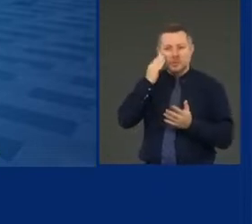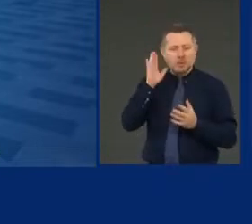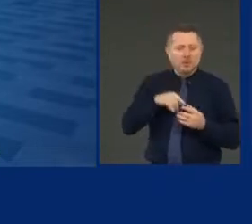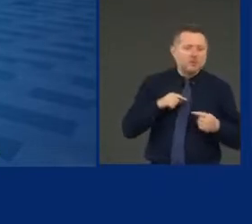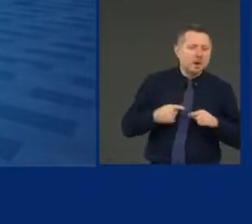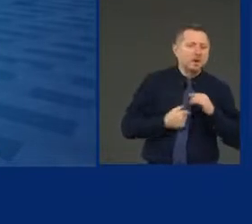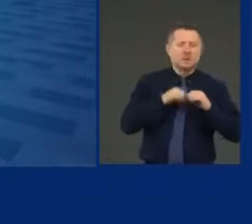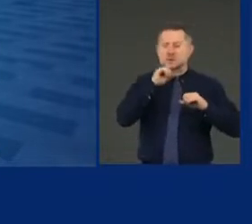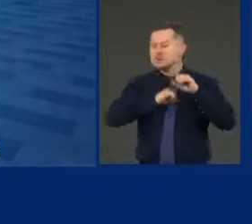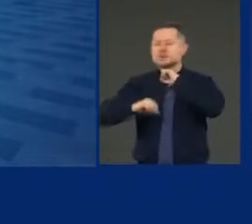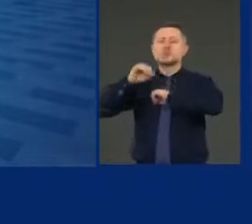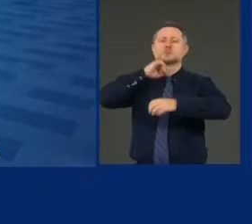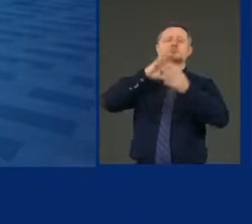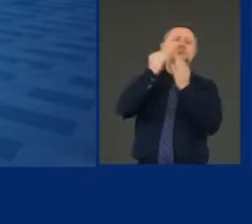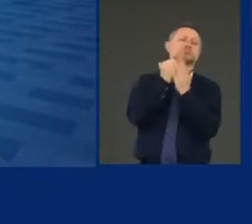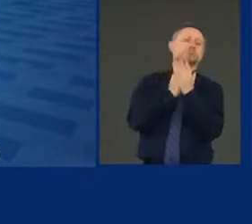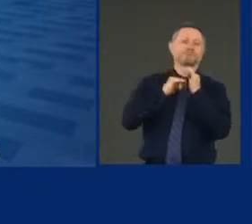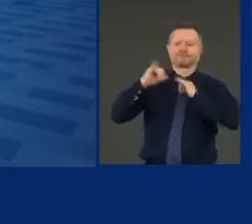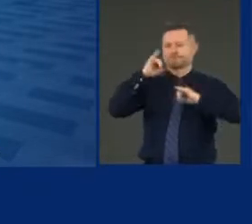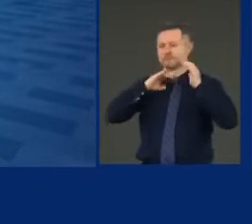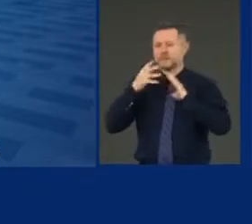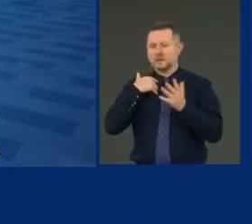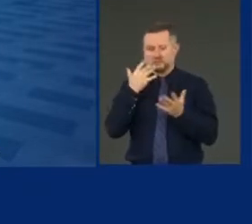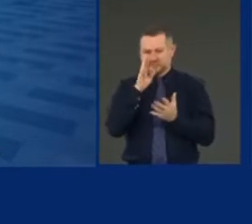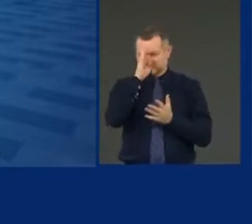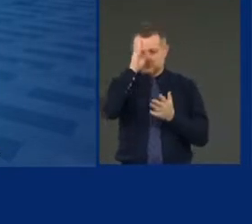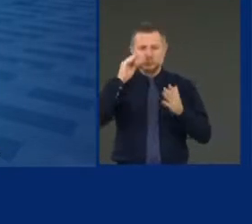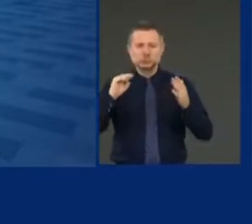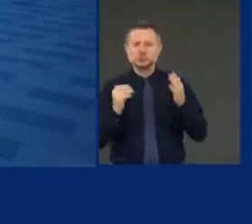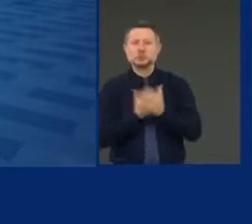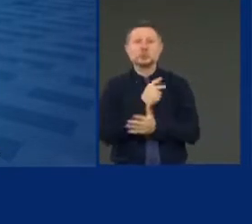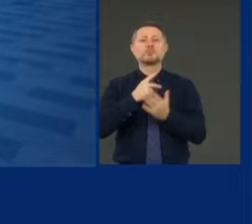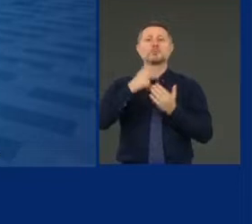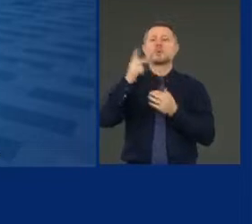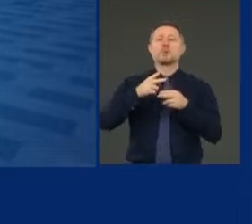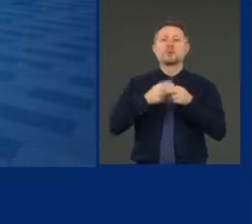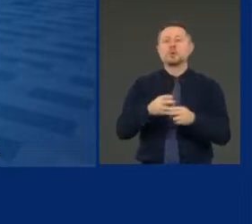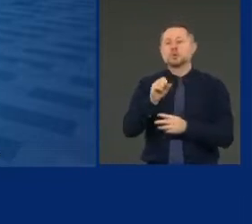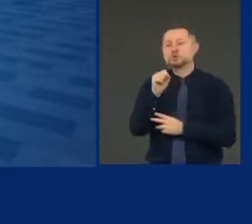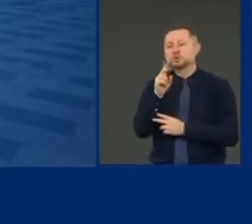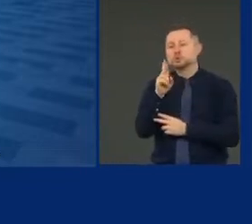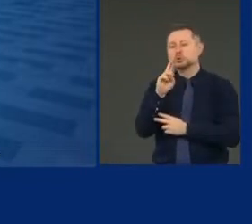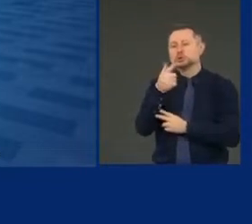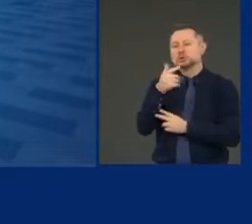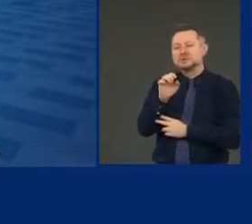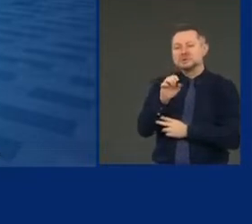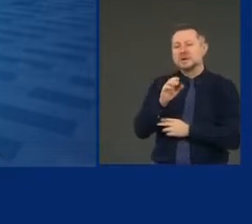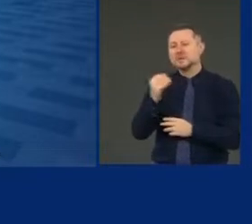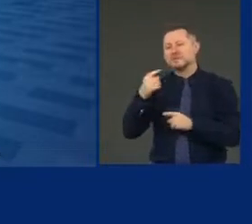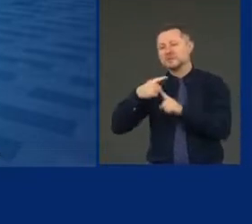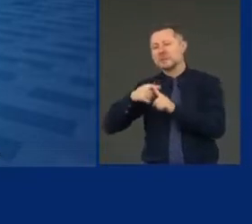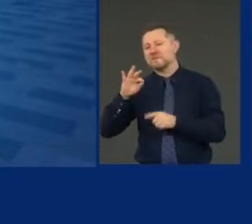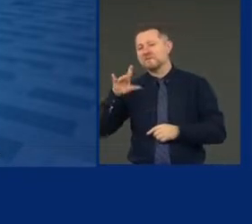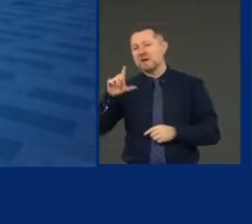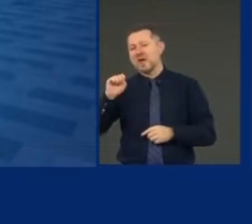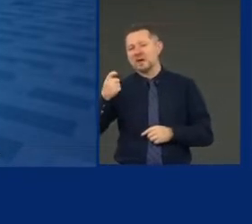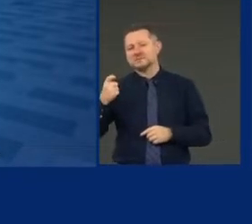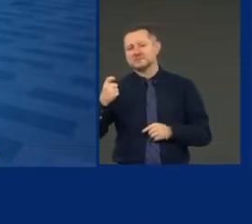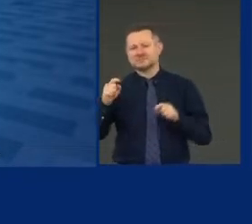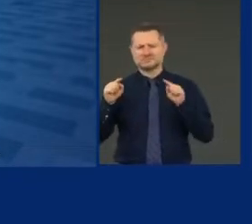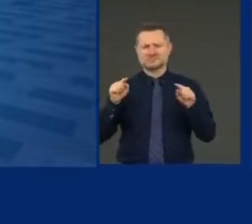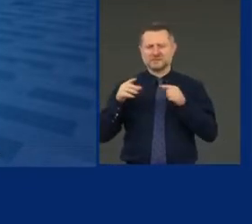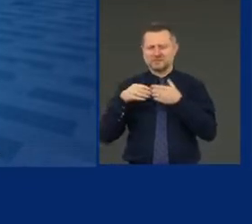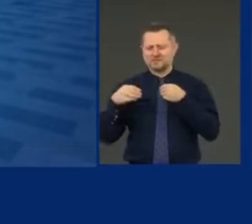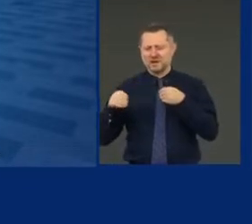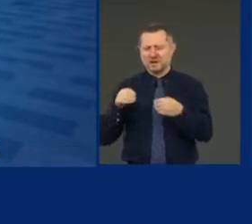new program called Surge and Flex in the midst of this. When it comes to hospitals, we don't really